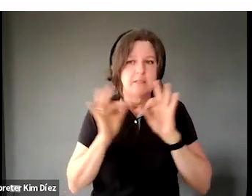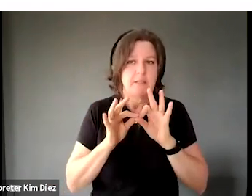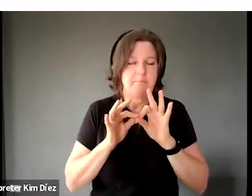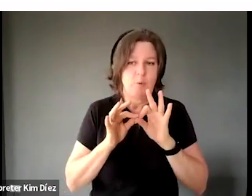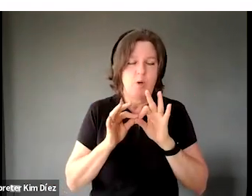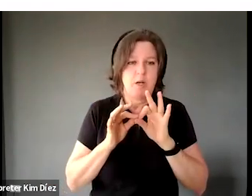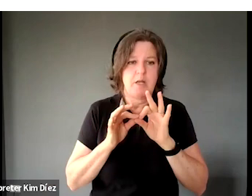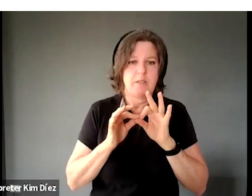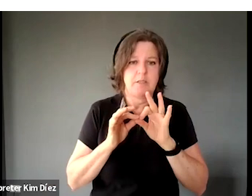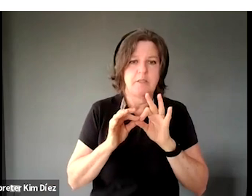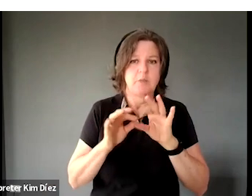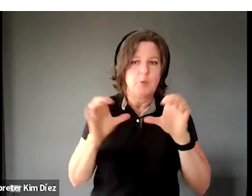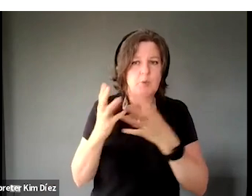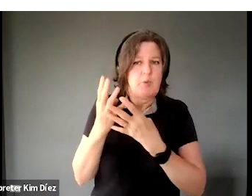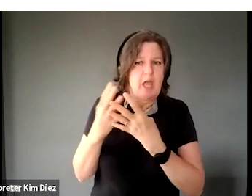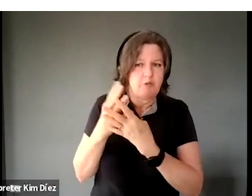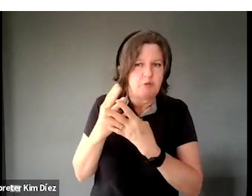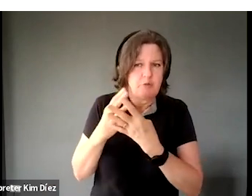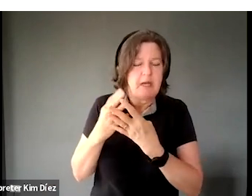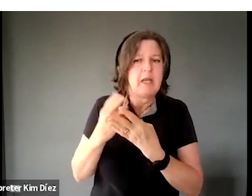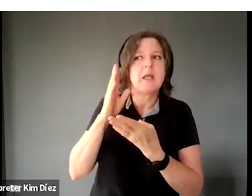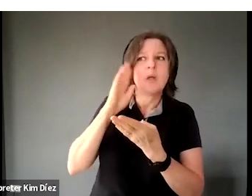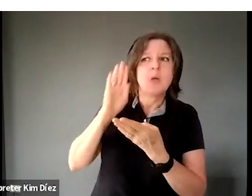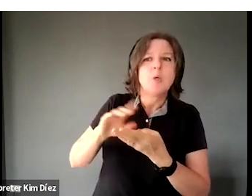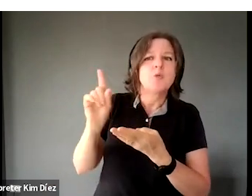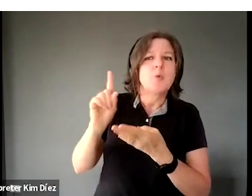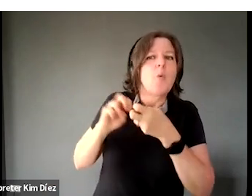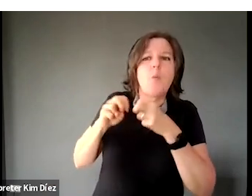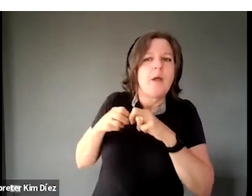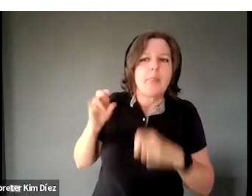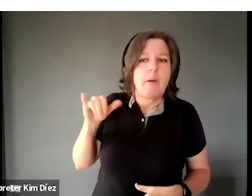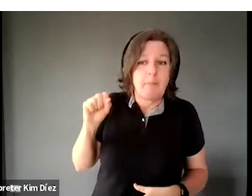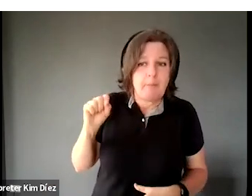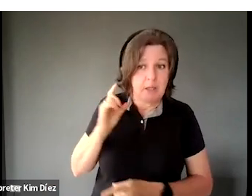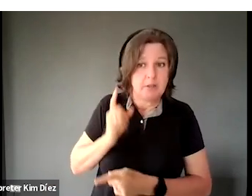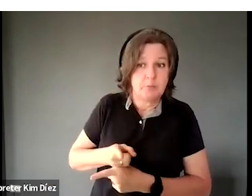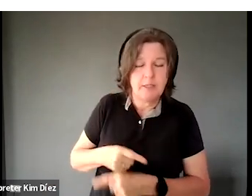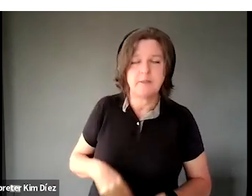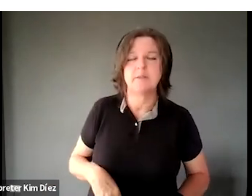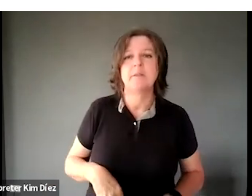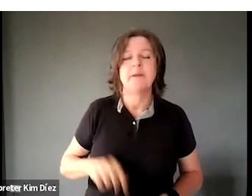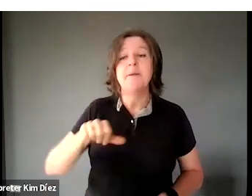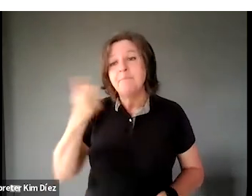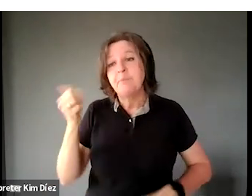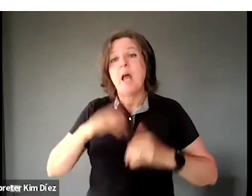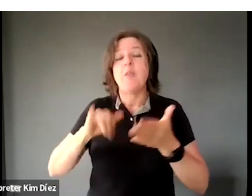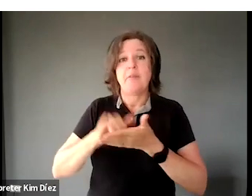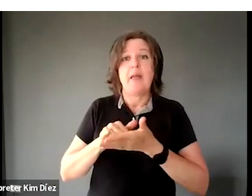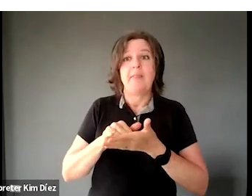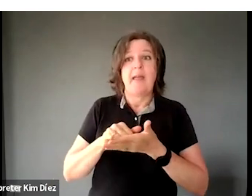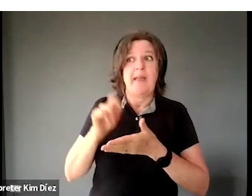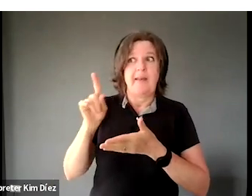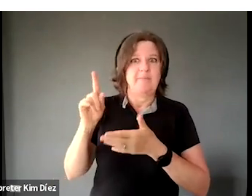personally, I believe that it is always important to do the screening to see where the problem